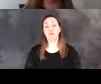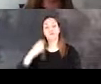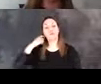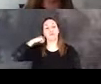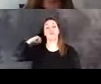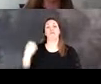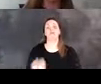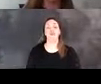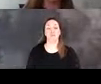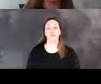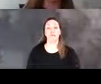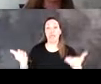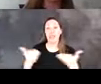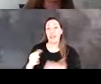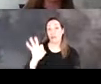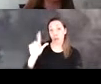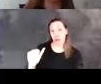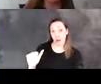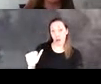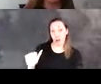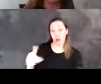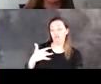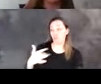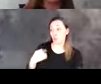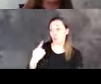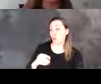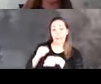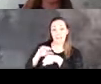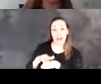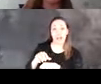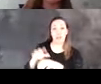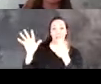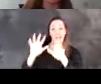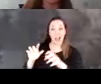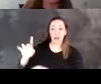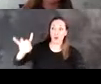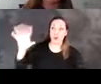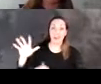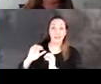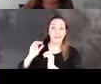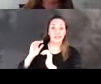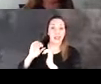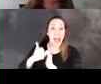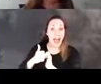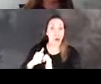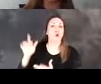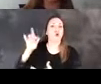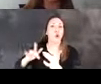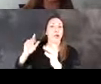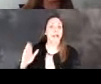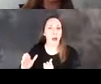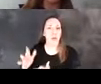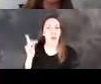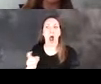So here in Florida, we will be impacted by the climate crisis through our tourism. So extreme heat and humidity,